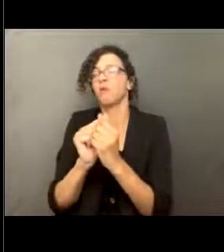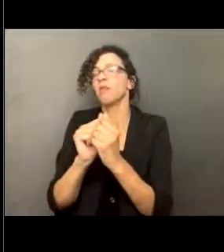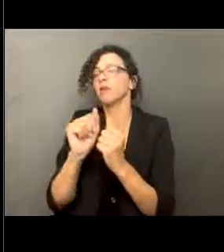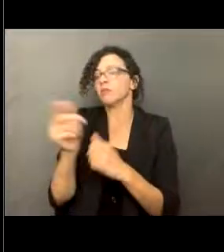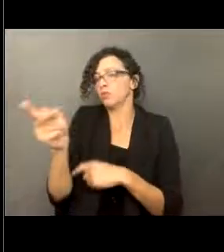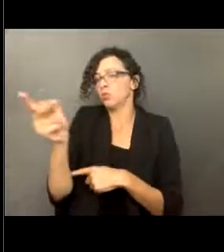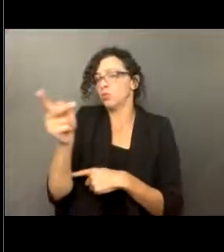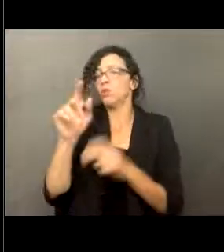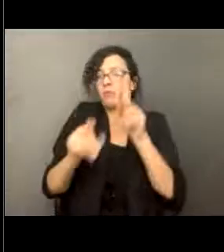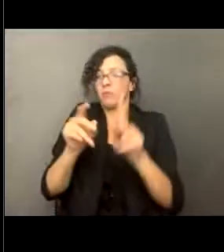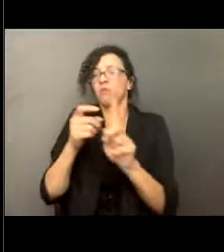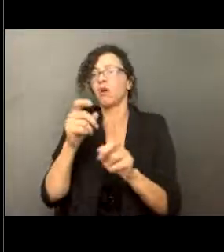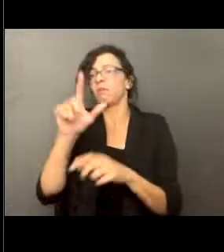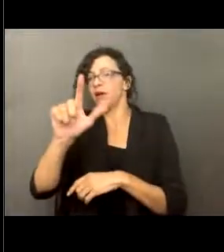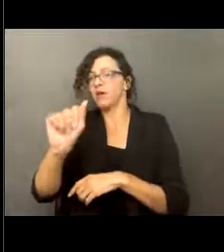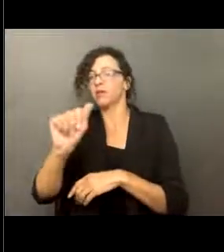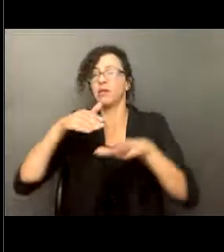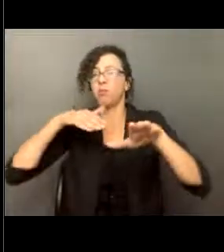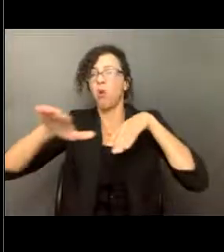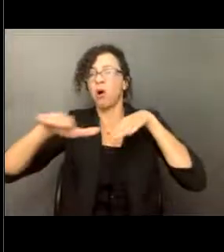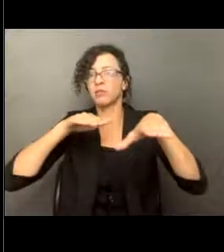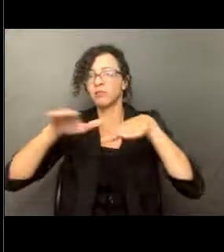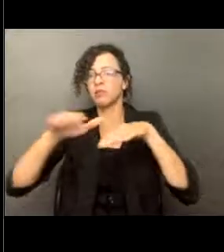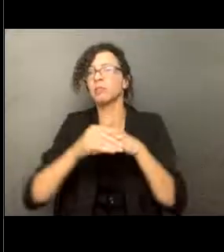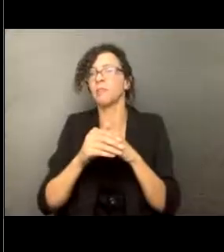their experience on the listening sessions, and I think you would all